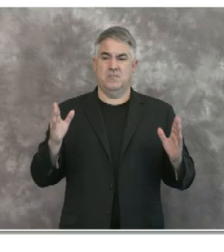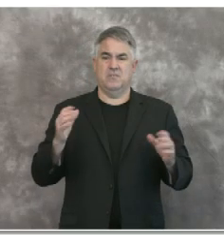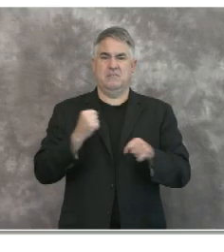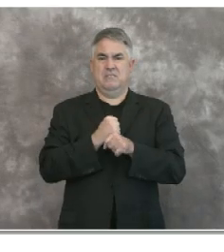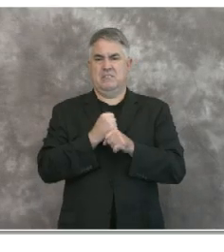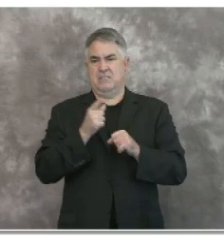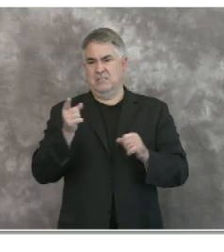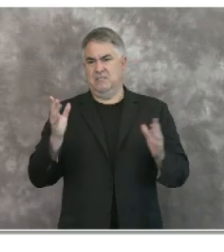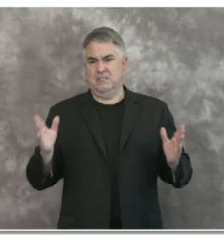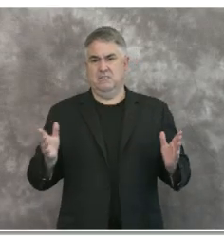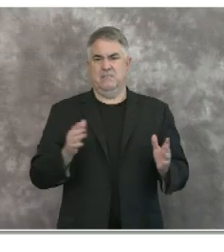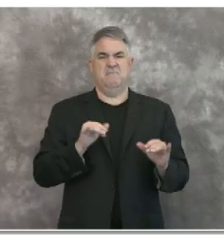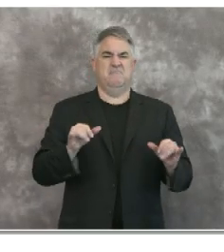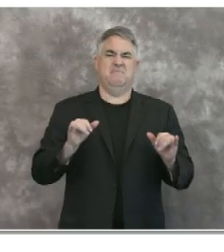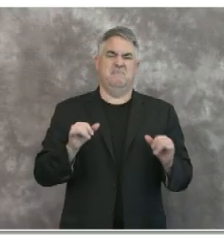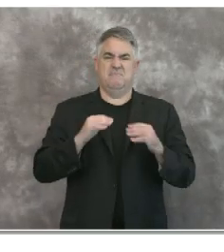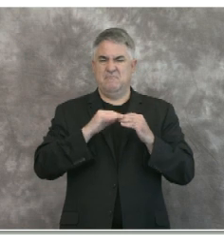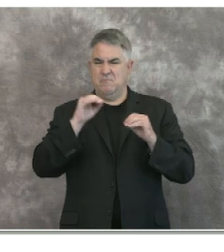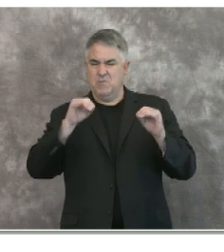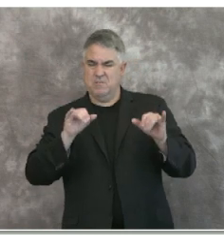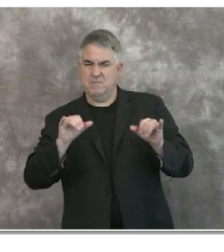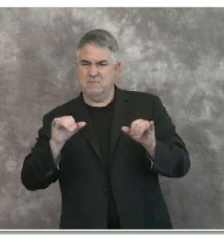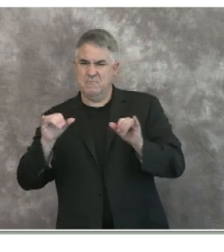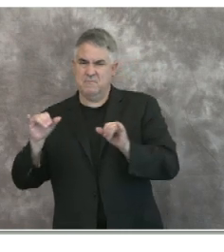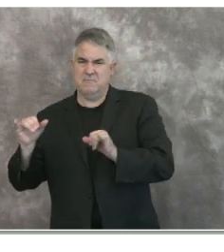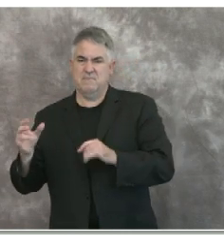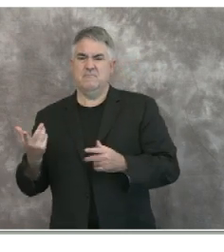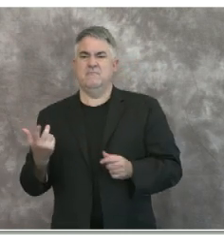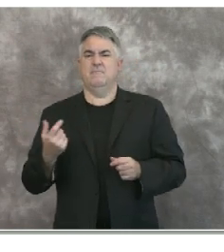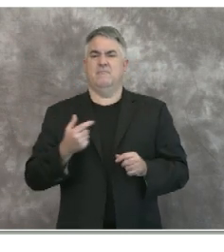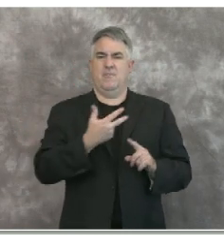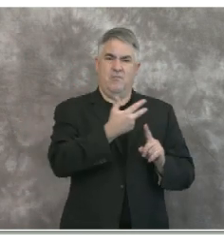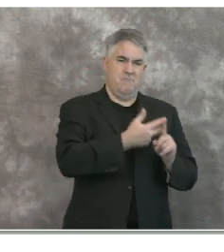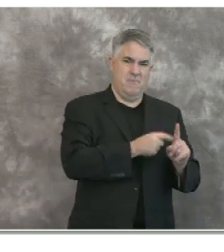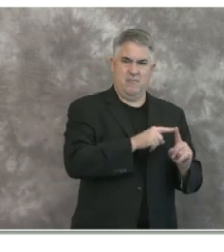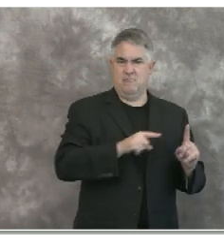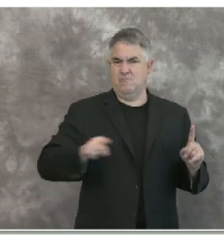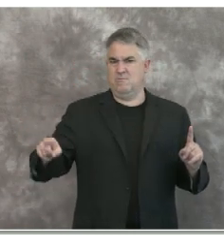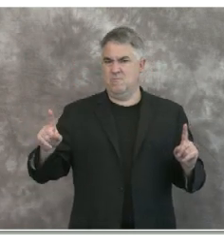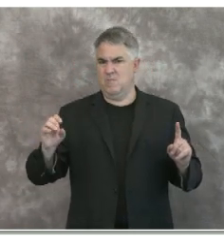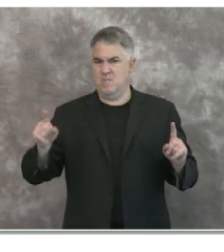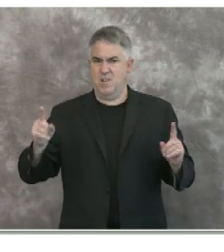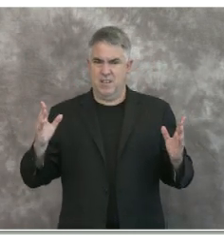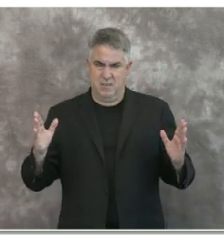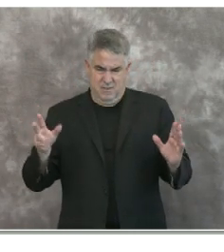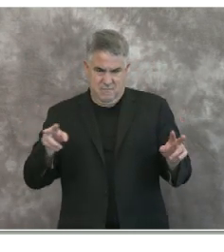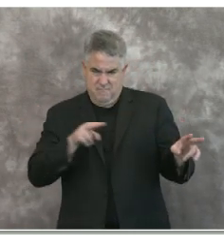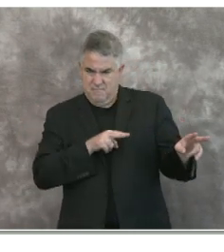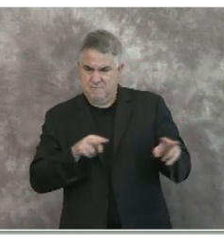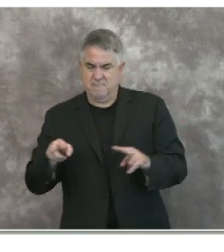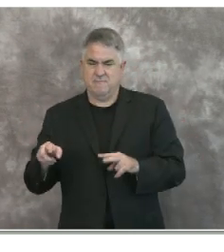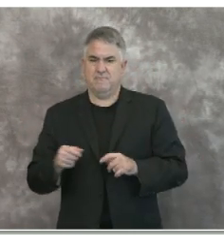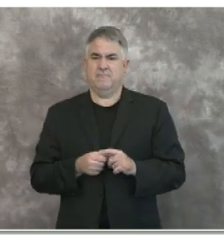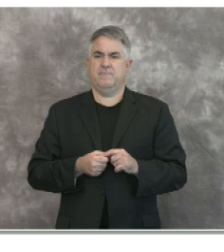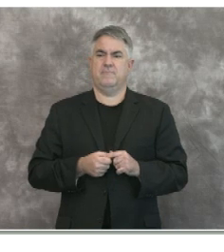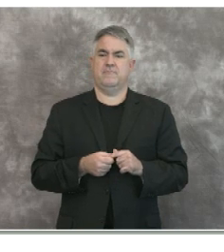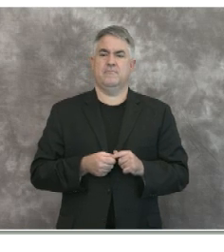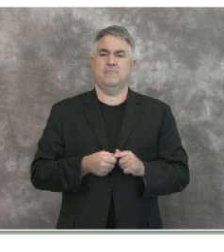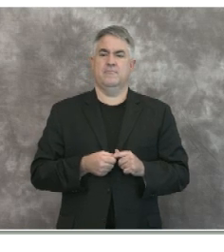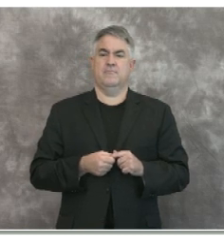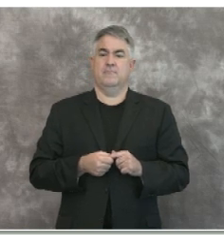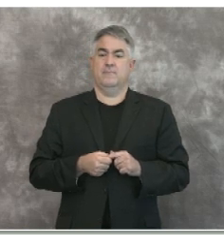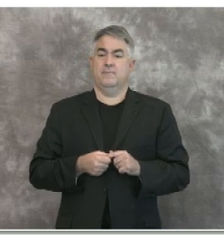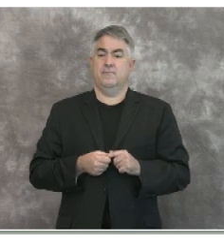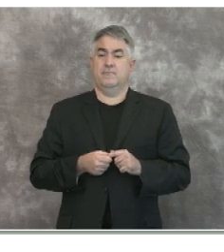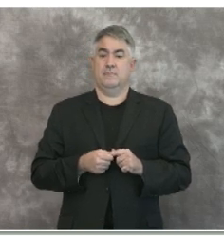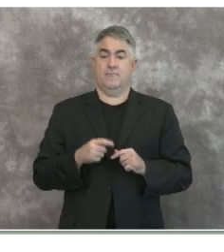has not changed, as young as 3 months to 101 years of age. We are up just